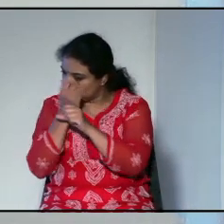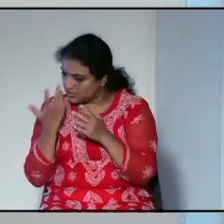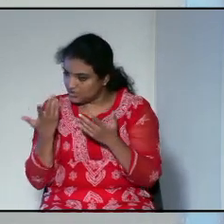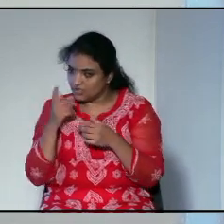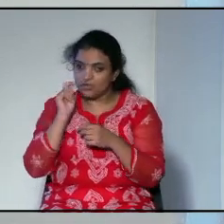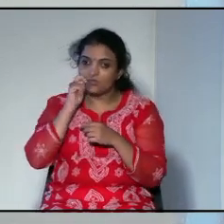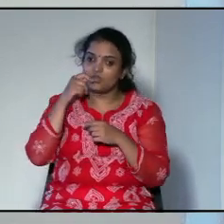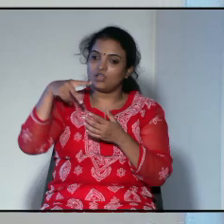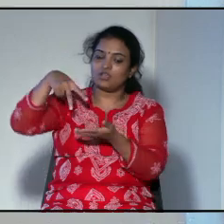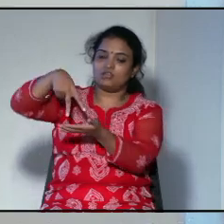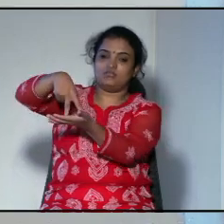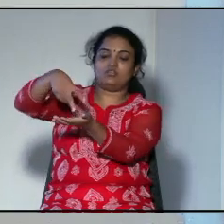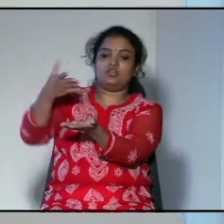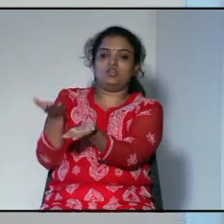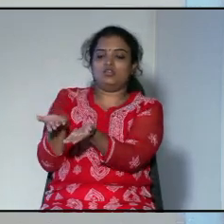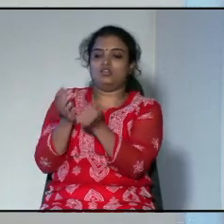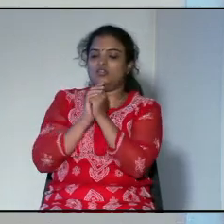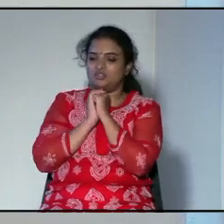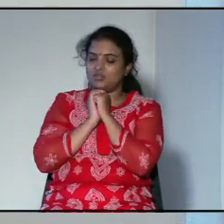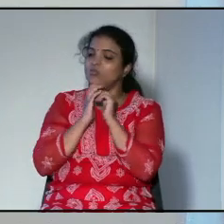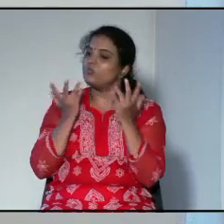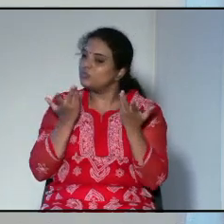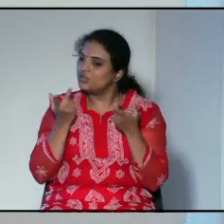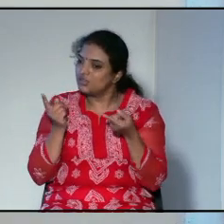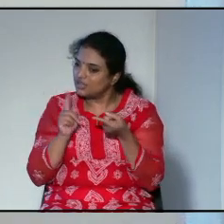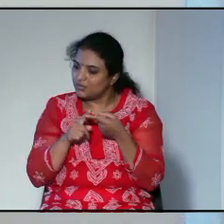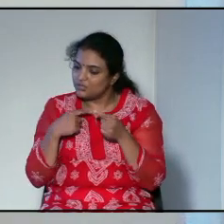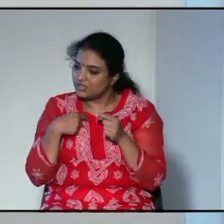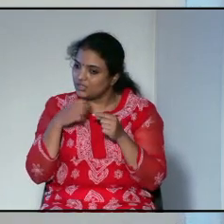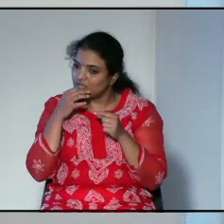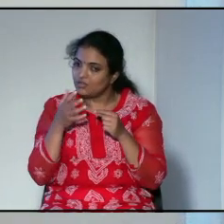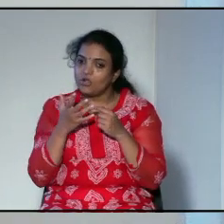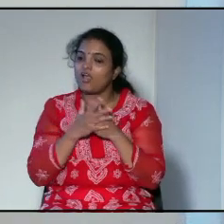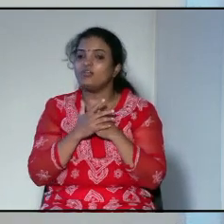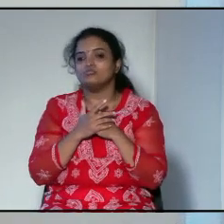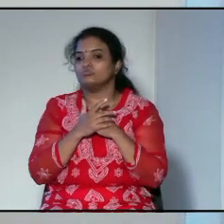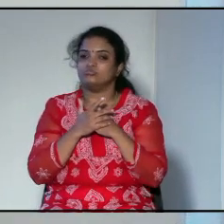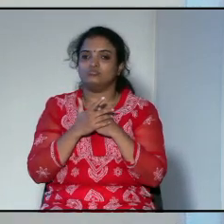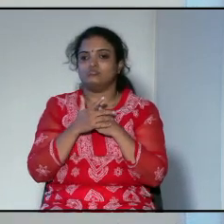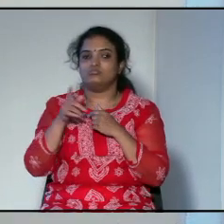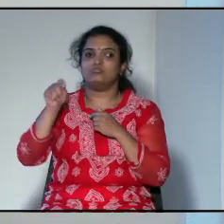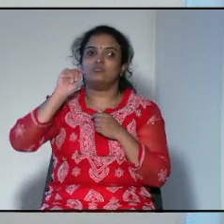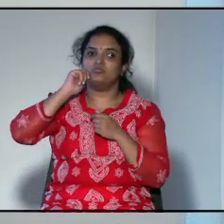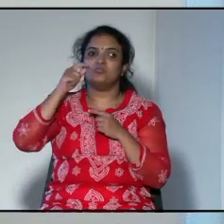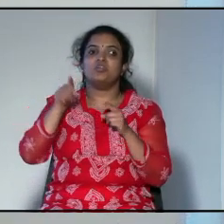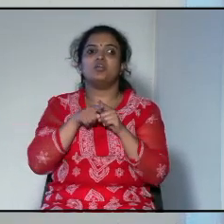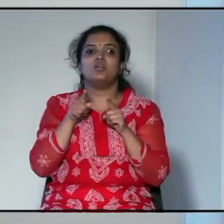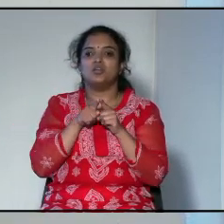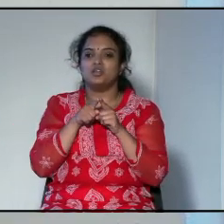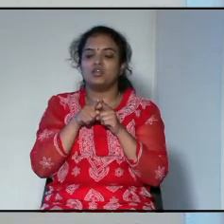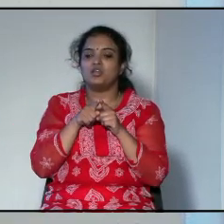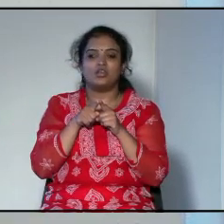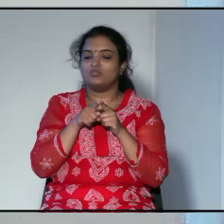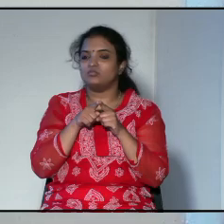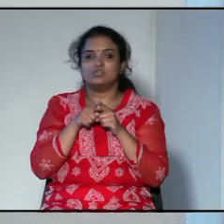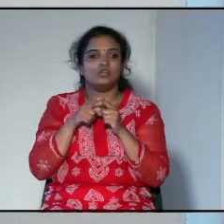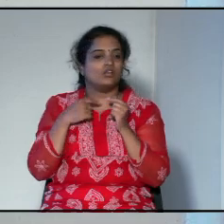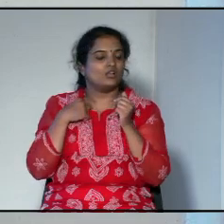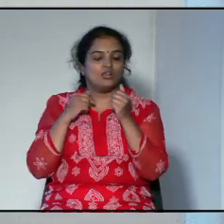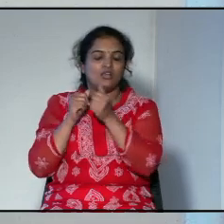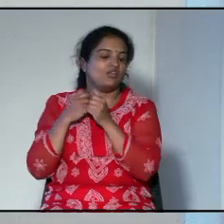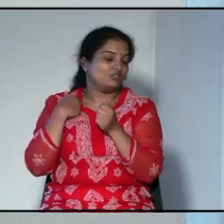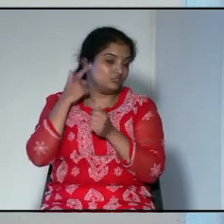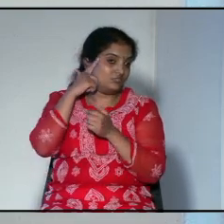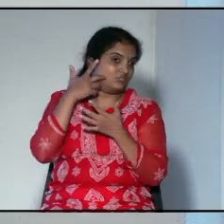man standing there. And I said, what happened? And she said, oh, this guy refused to leave without it. So just to get rid of